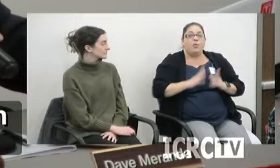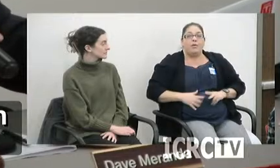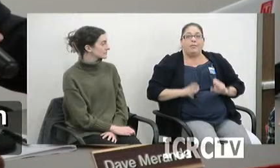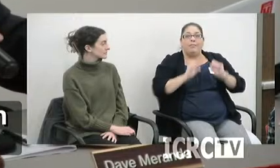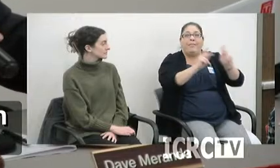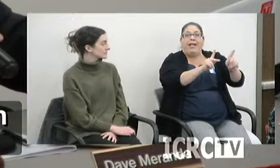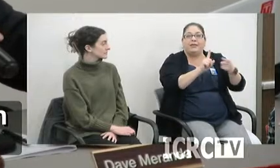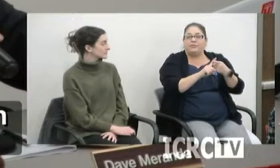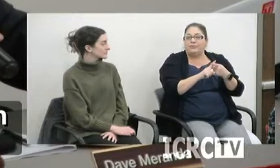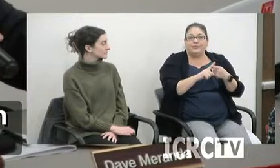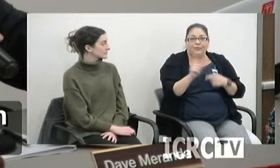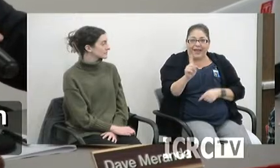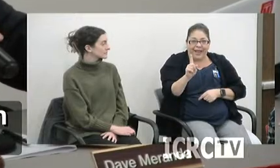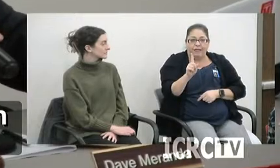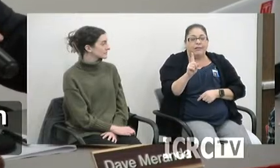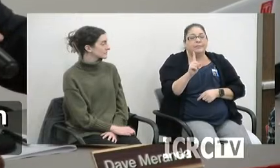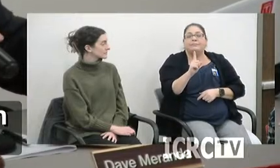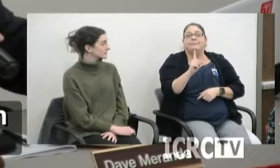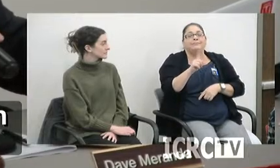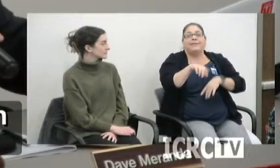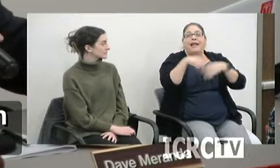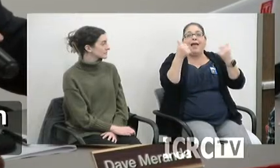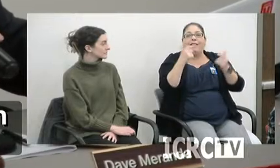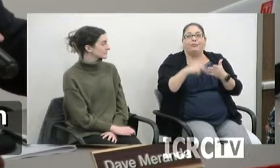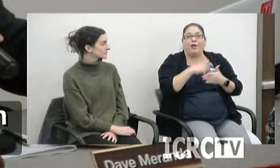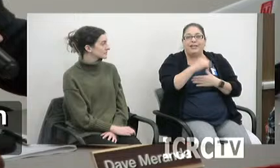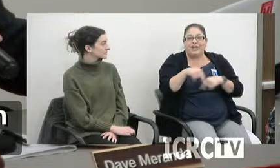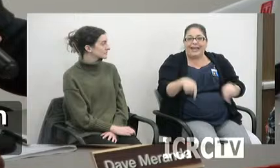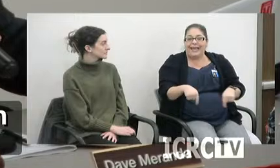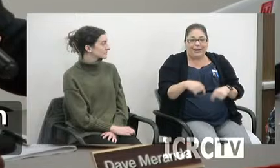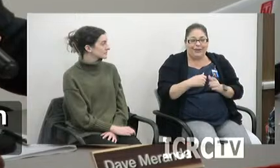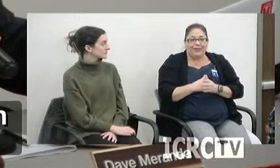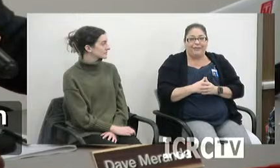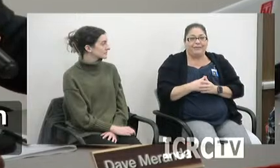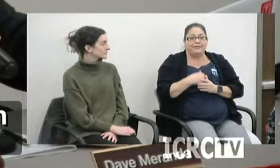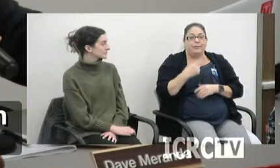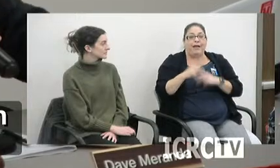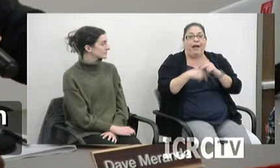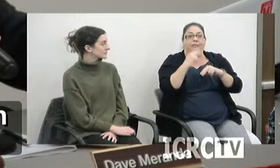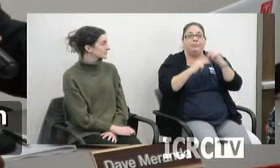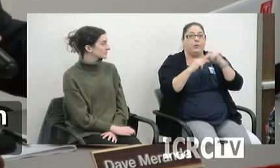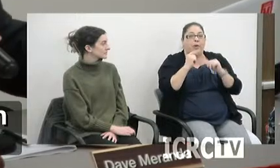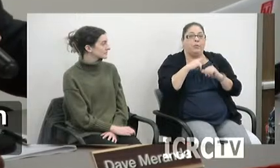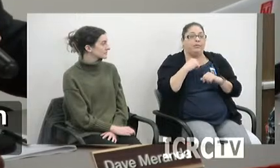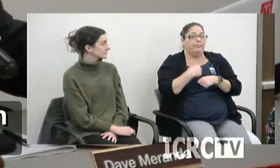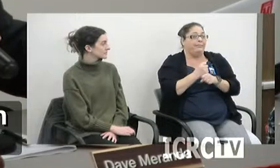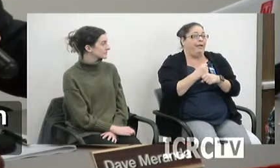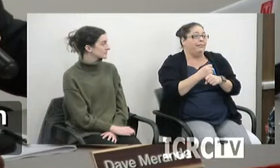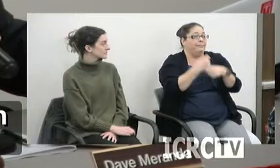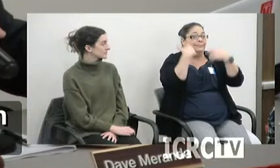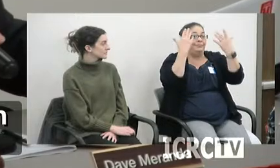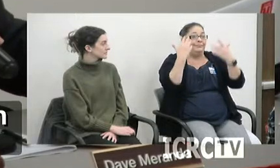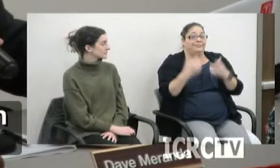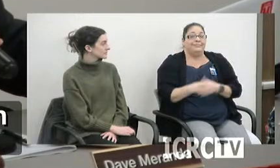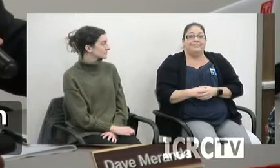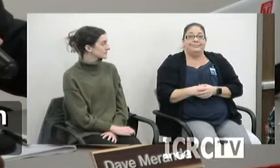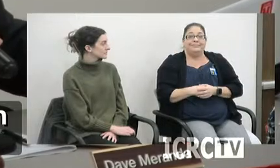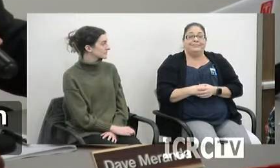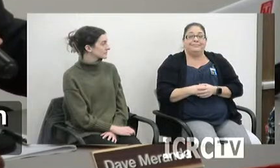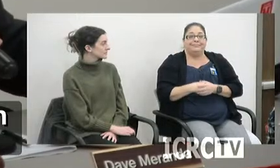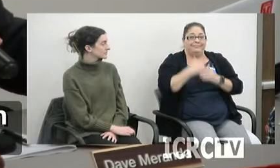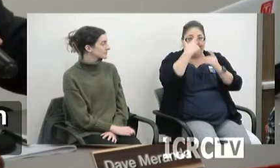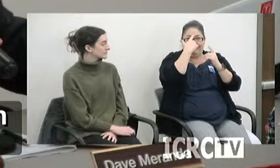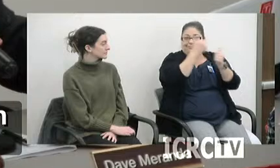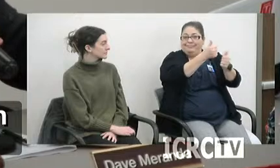into some project here that's of brick and mortar variety. Don't know what that's going to be yet. That's up for them